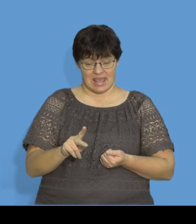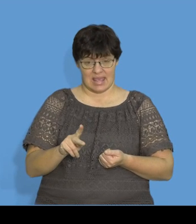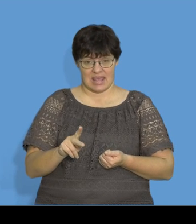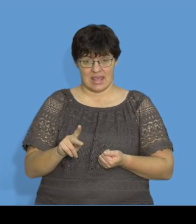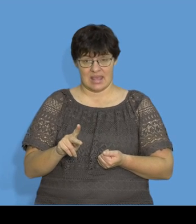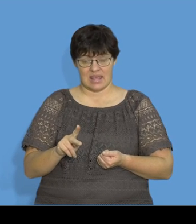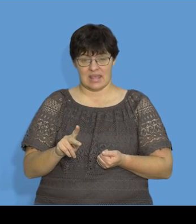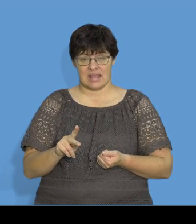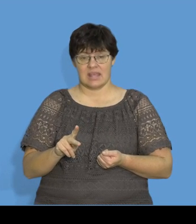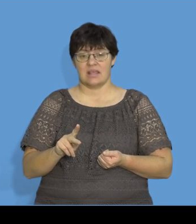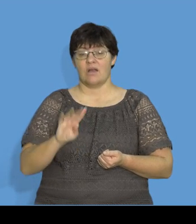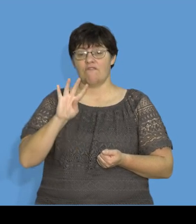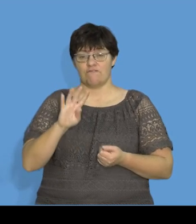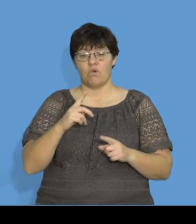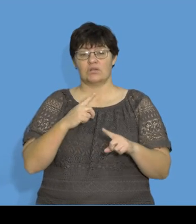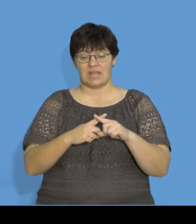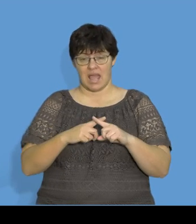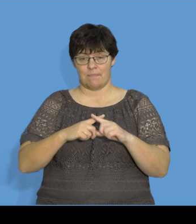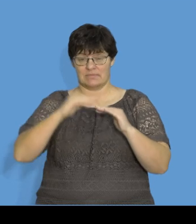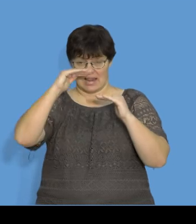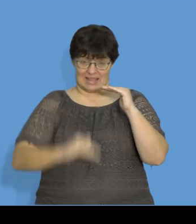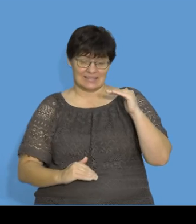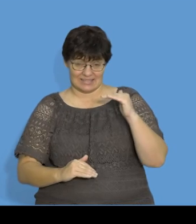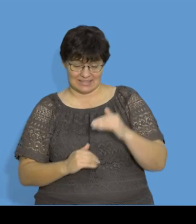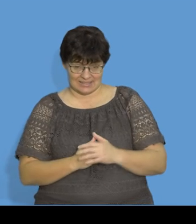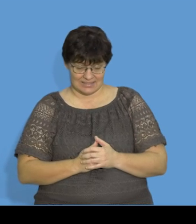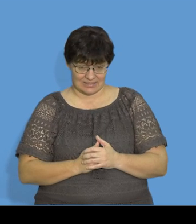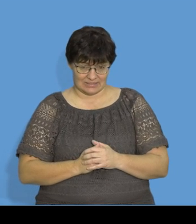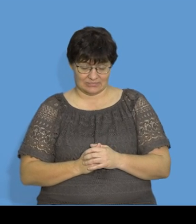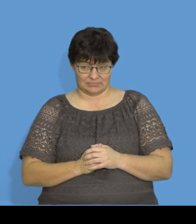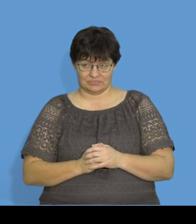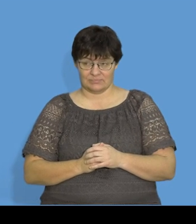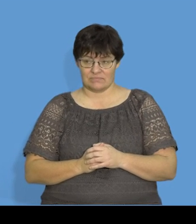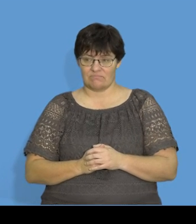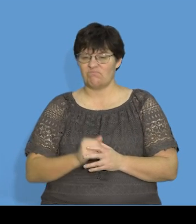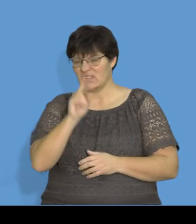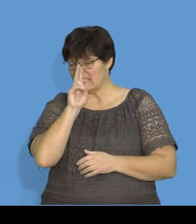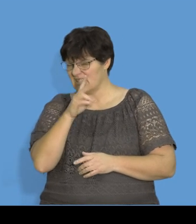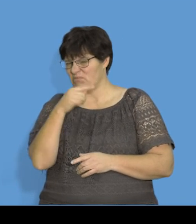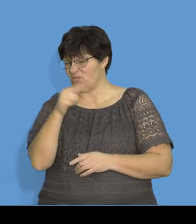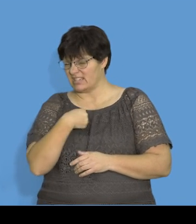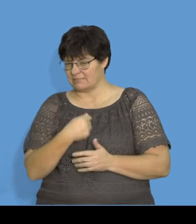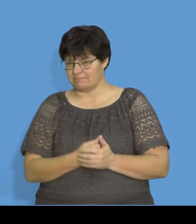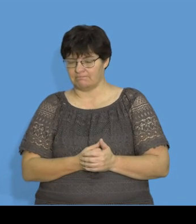be 4 times smaller. Okay, so let's see if that's right.